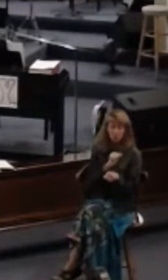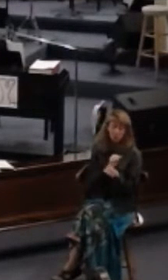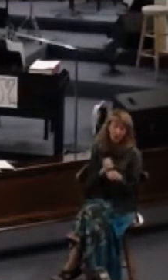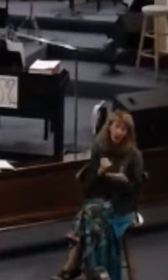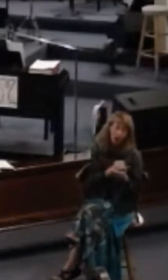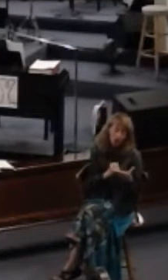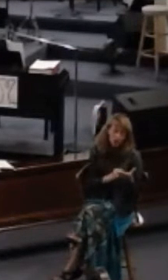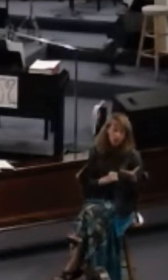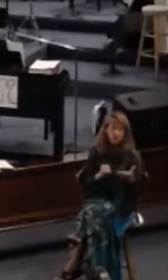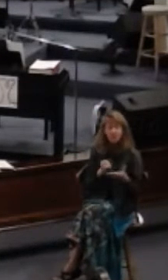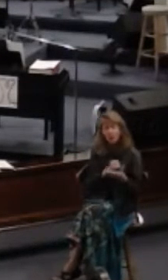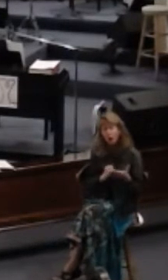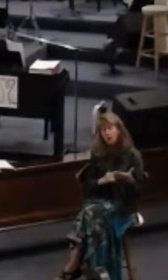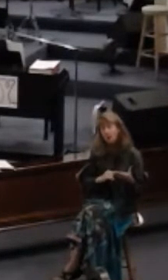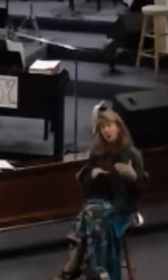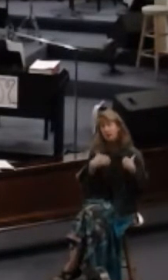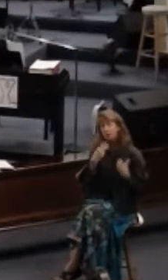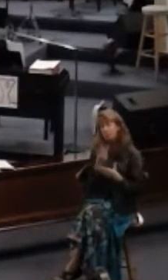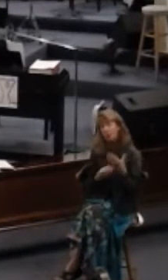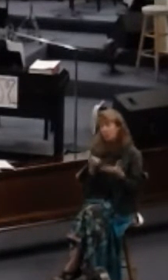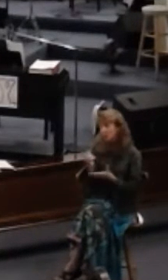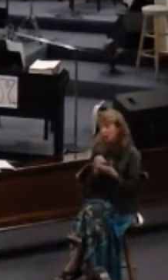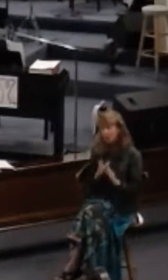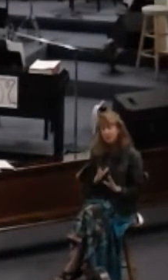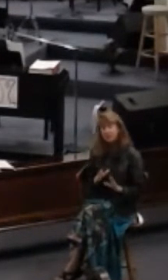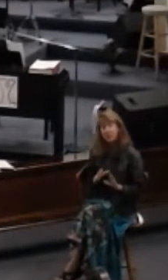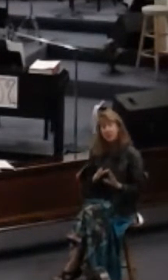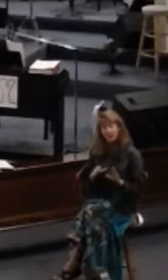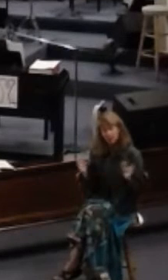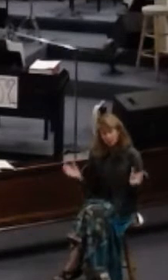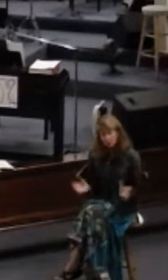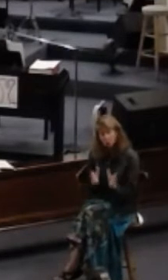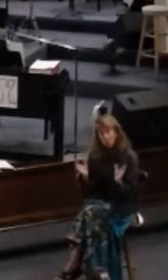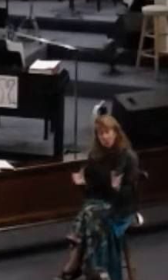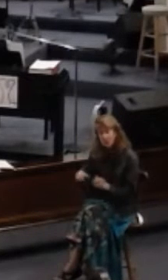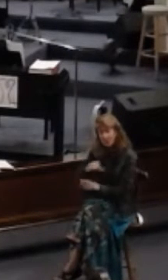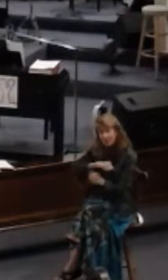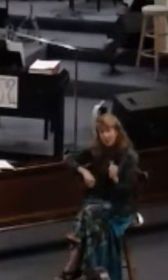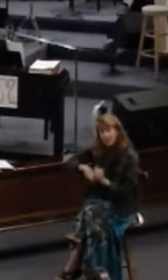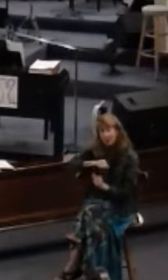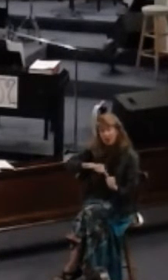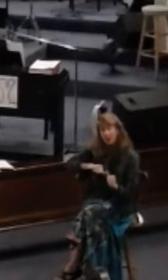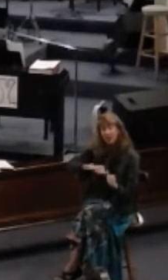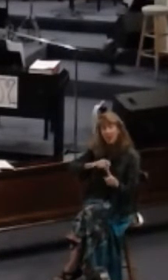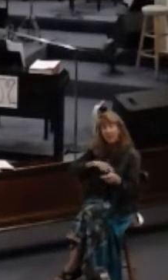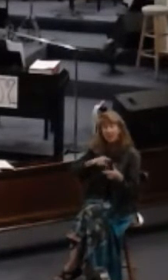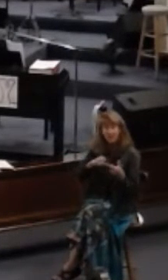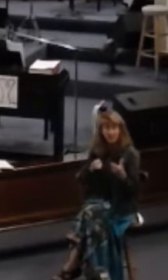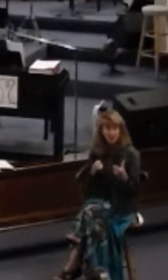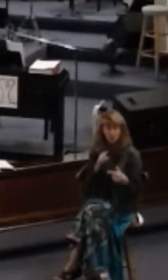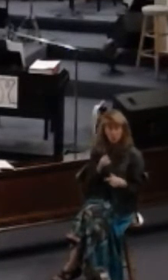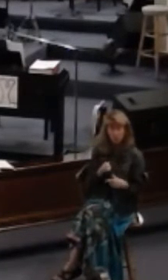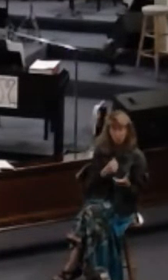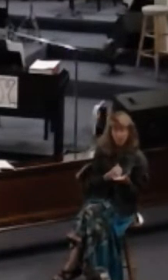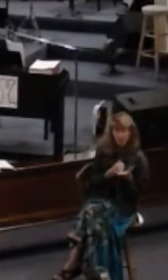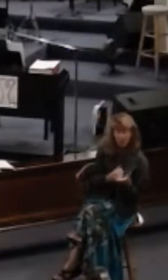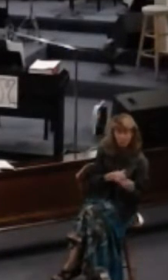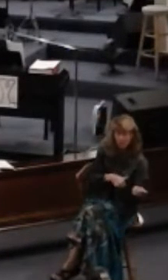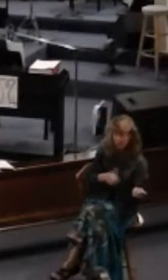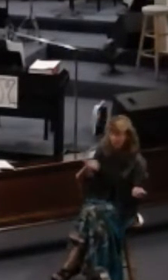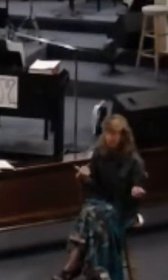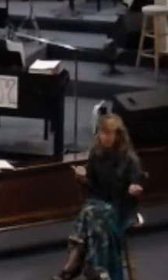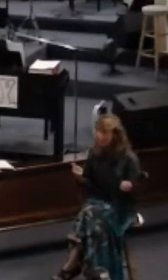and began to develop clients, you know, patrons. And then, as that clientele, those